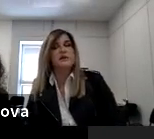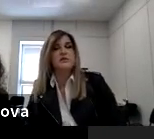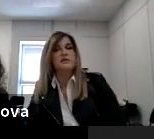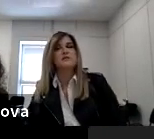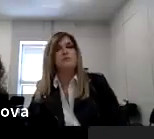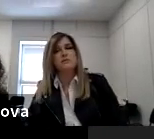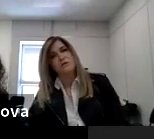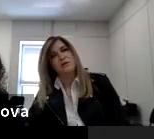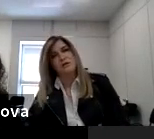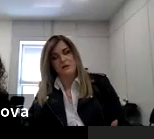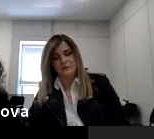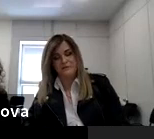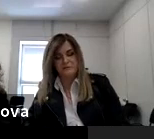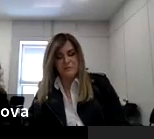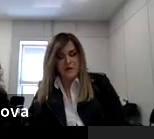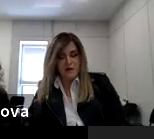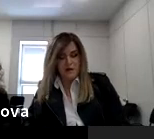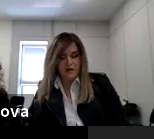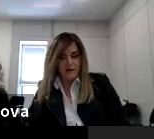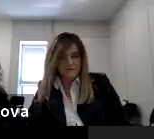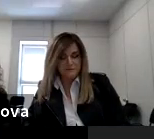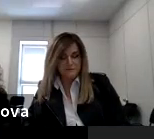market in Russia is also pretty young.